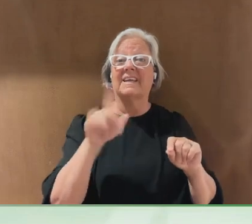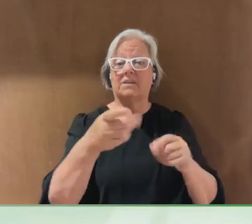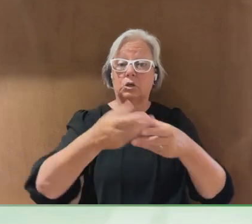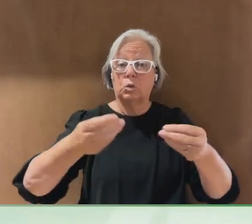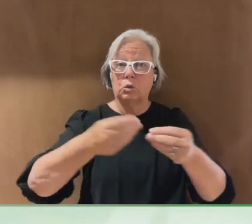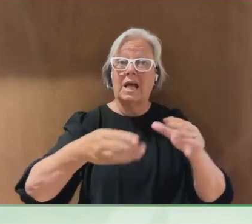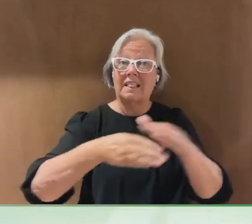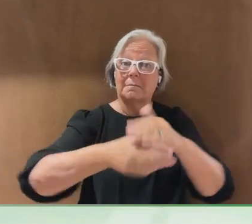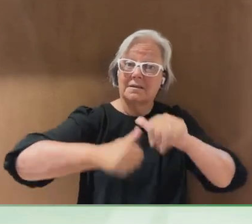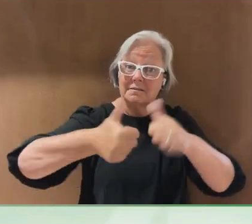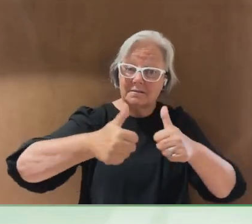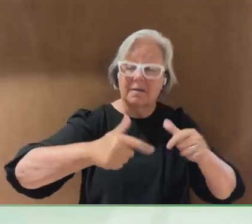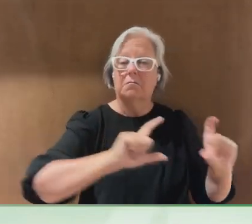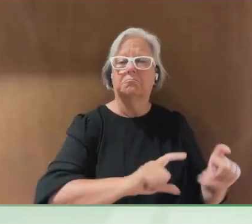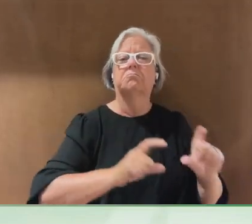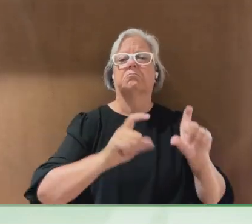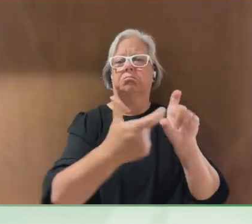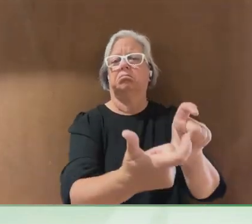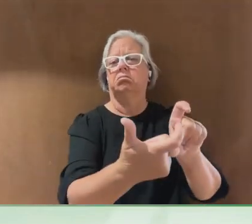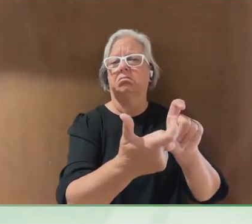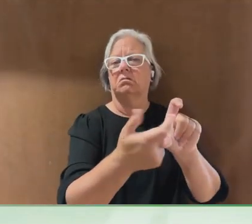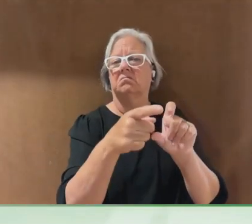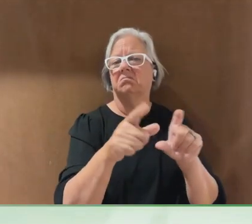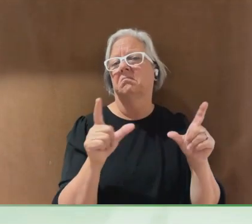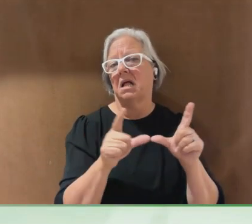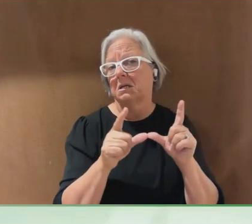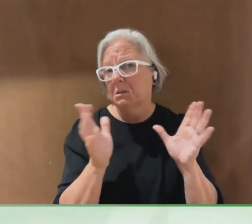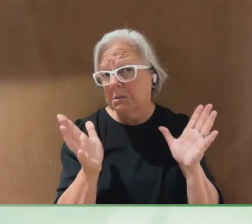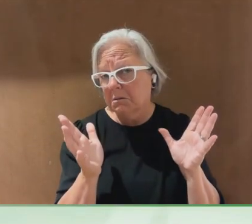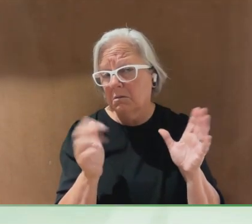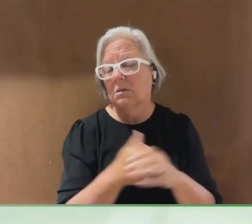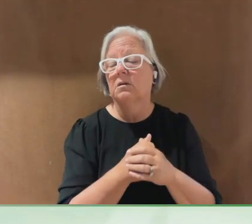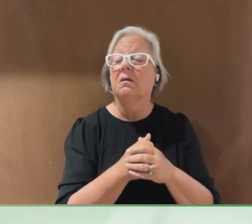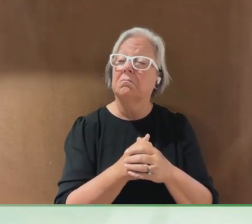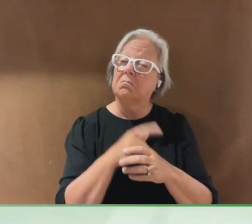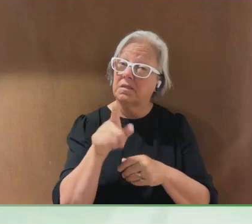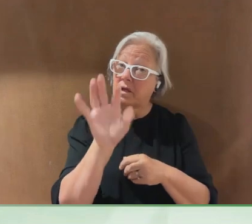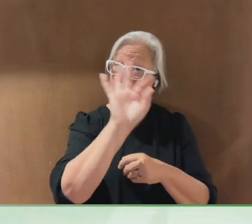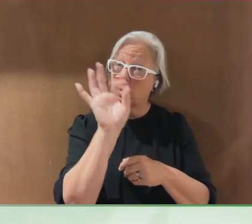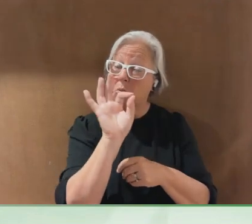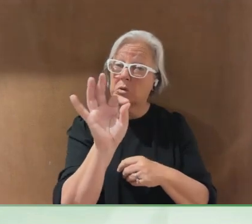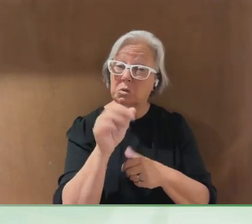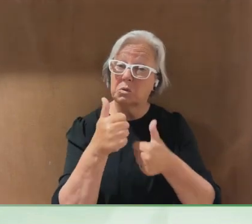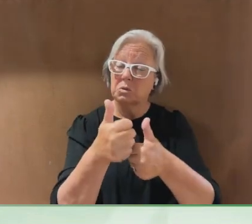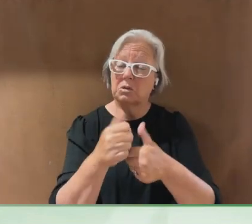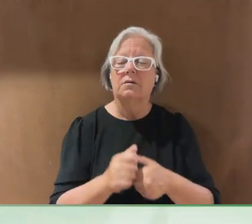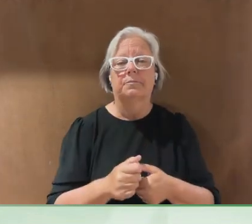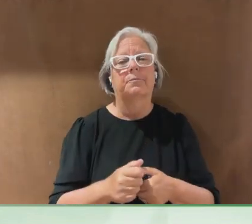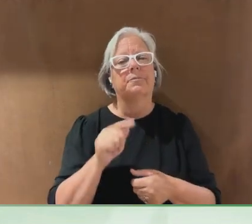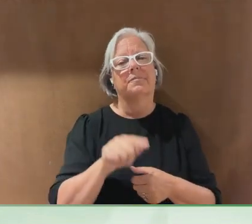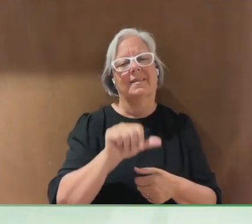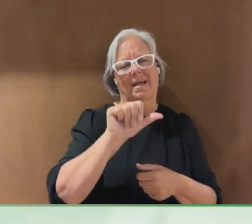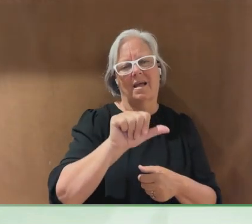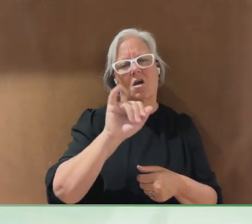Okay, Bianca. I think it's a good question, and actually the AI Act already includes